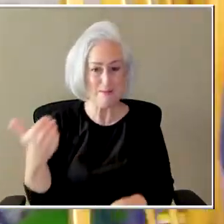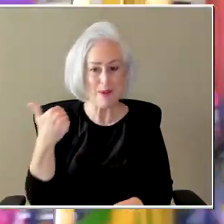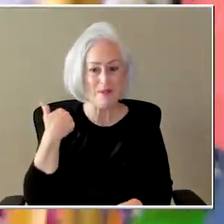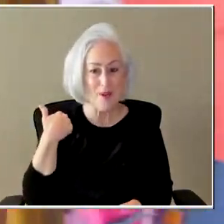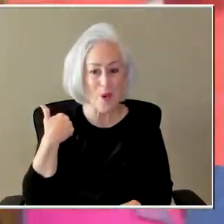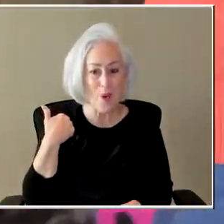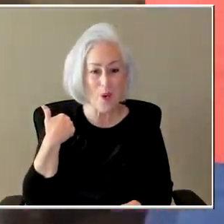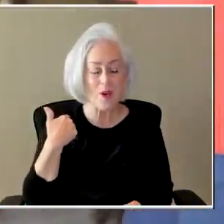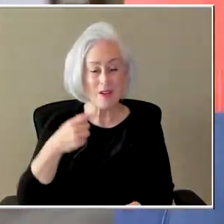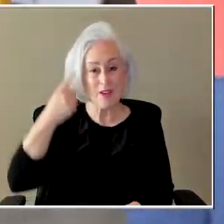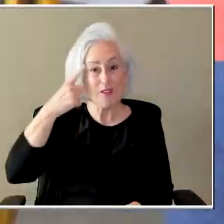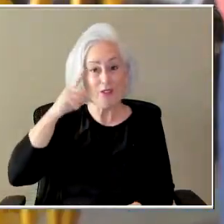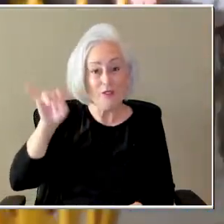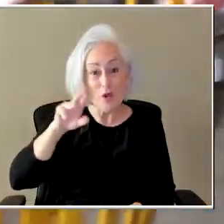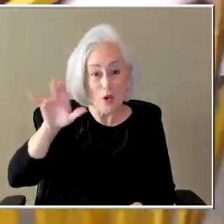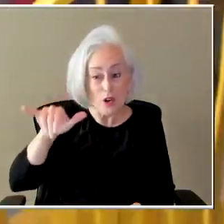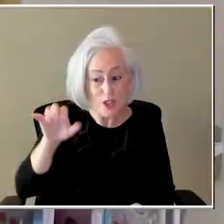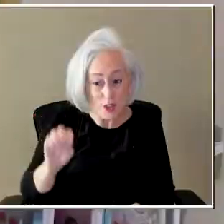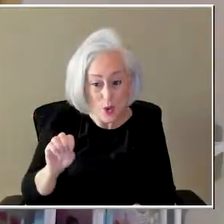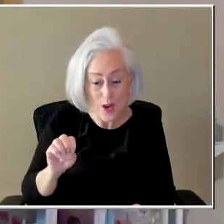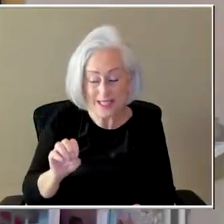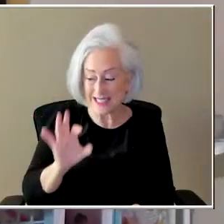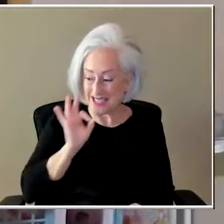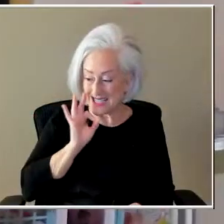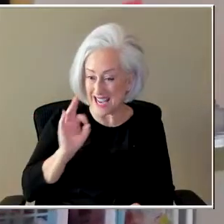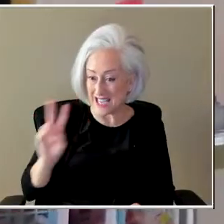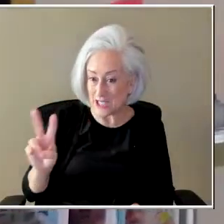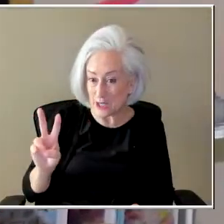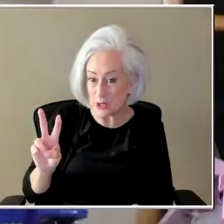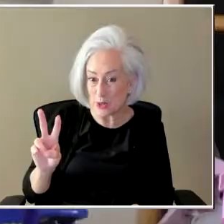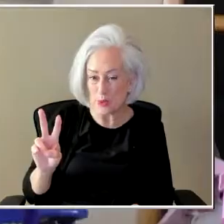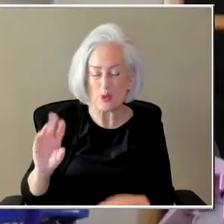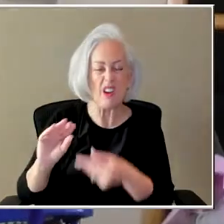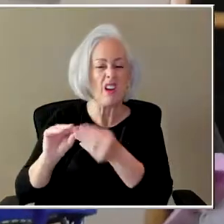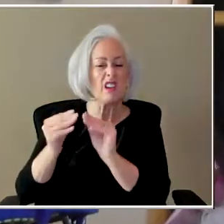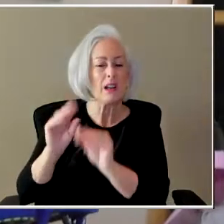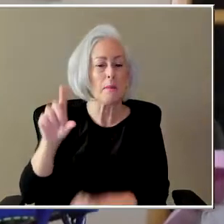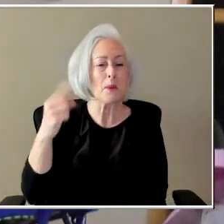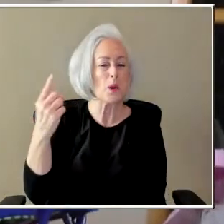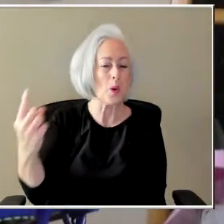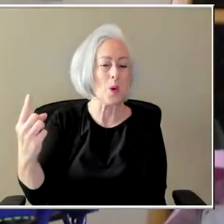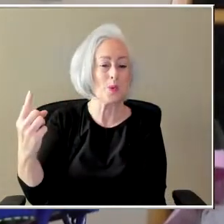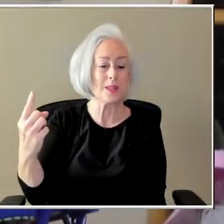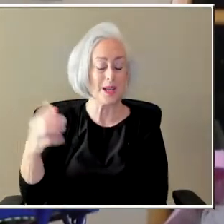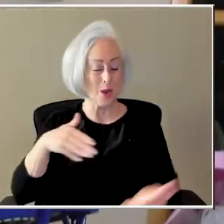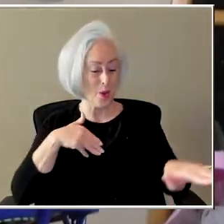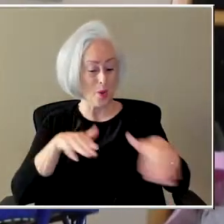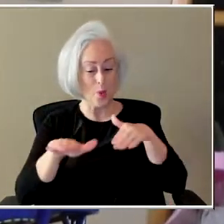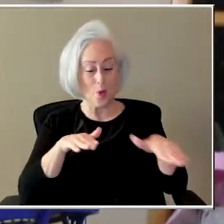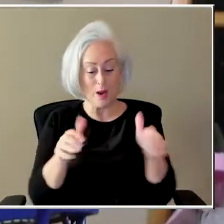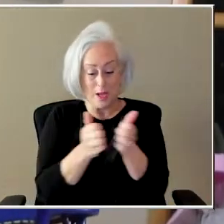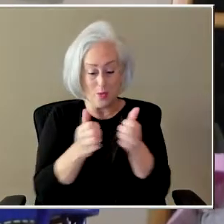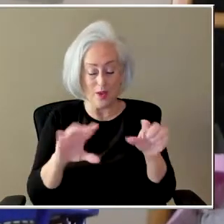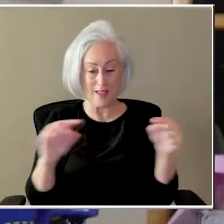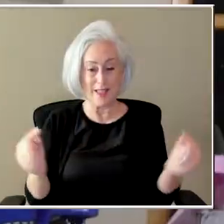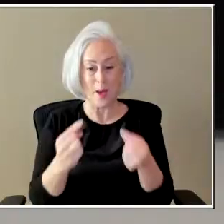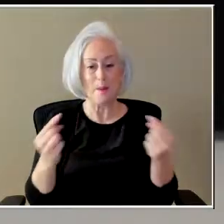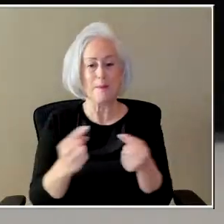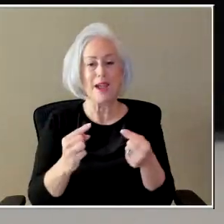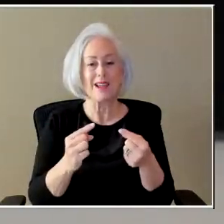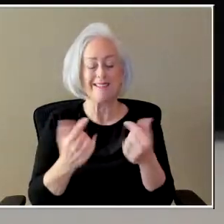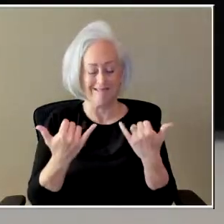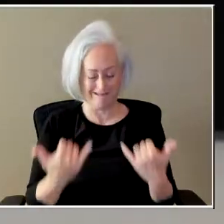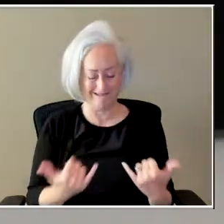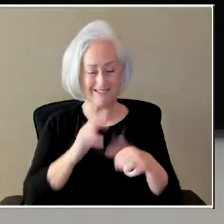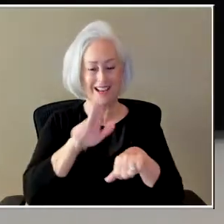Zerger, 92 is just a number, and walking pain-free is her new normal. Her message to others, never give